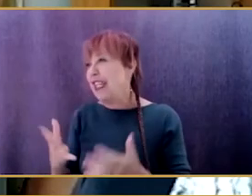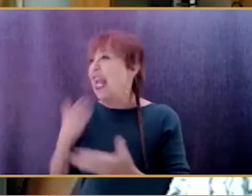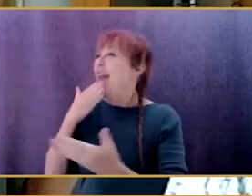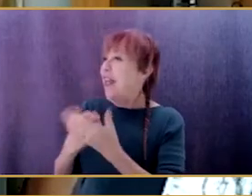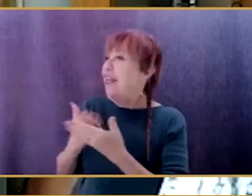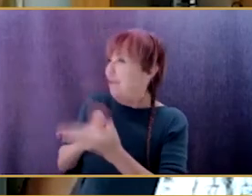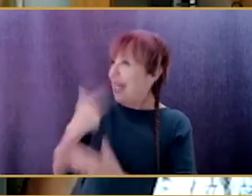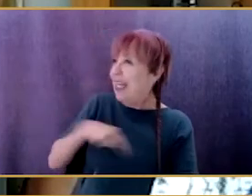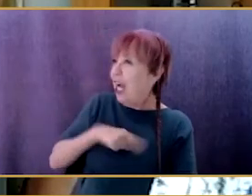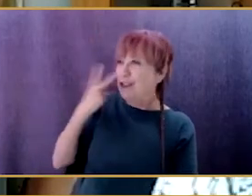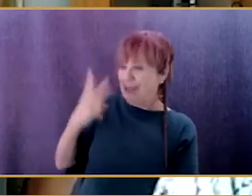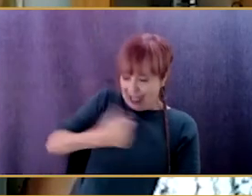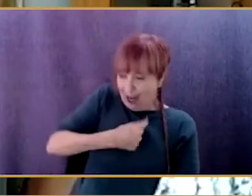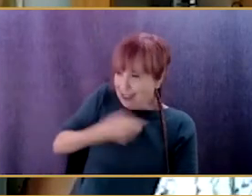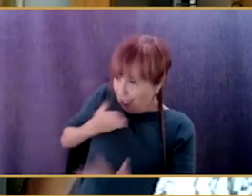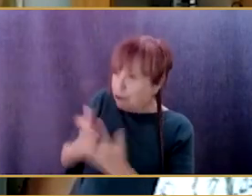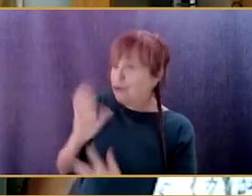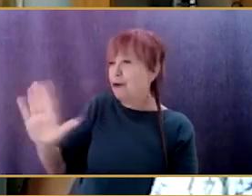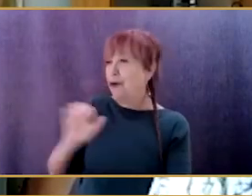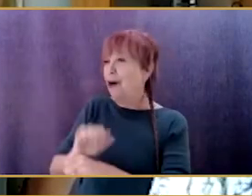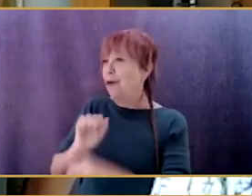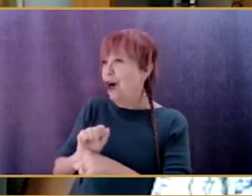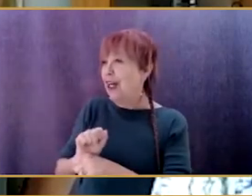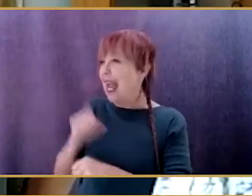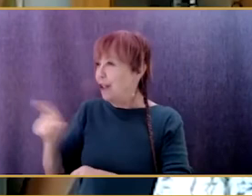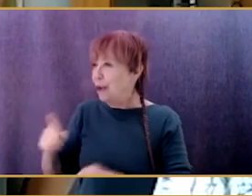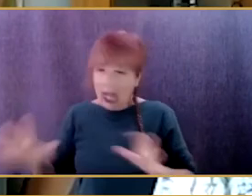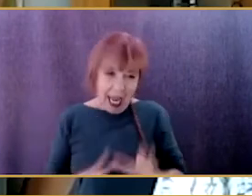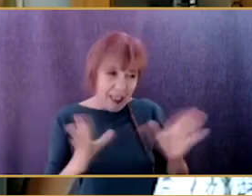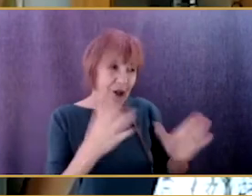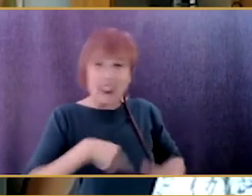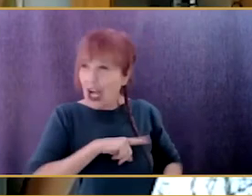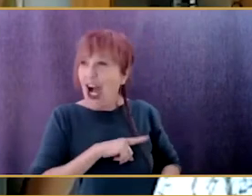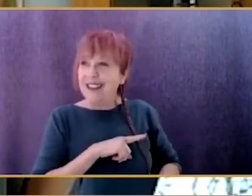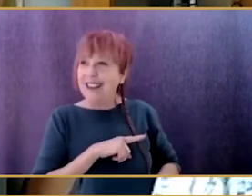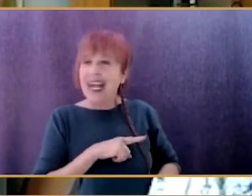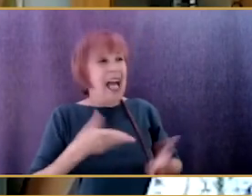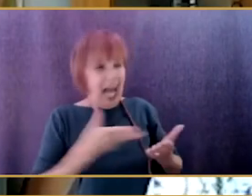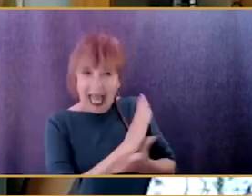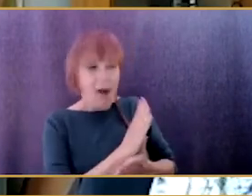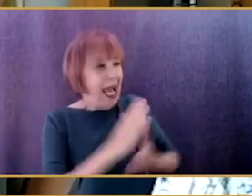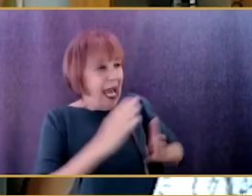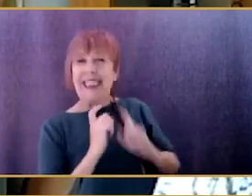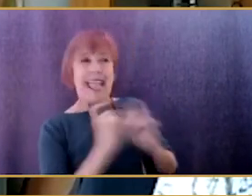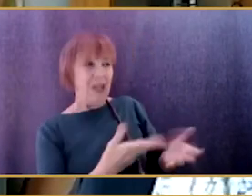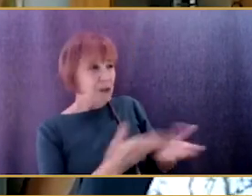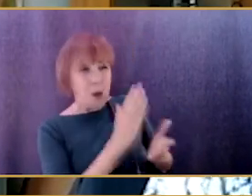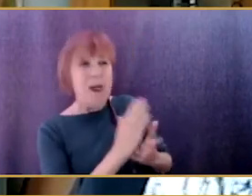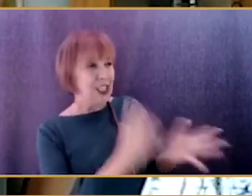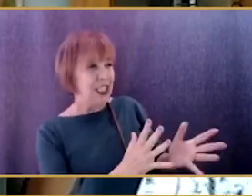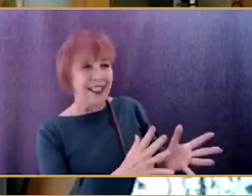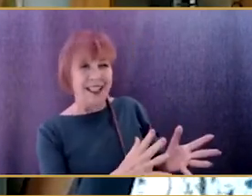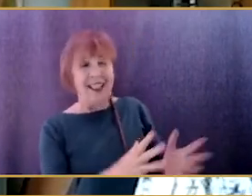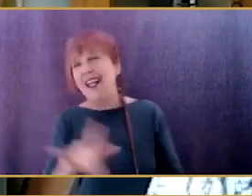to see ourselves Through you Through the work that you've encouraged us to do You've given us permission to do And I